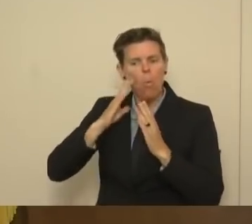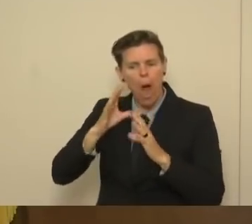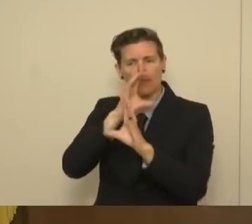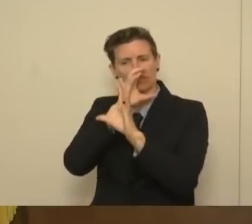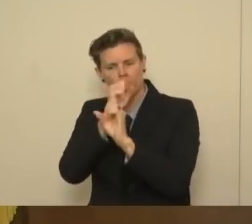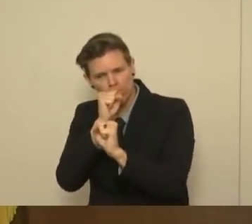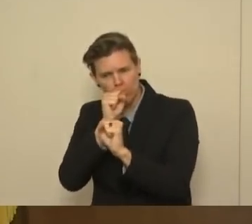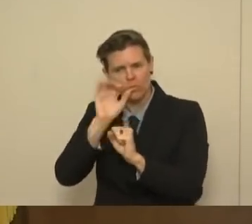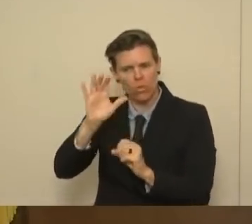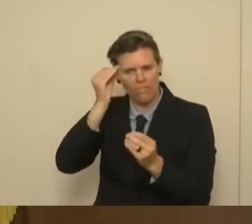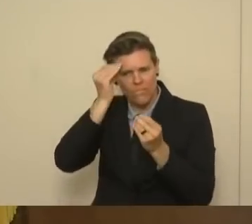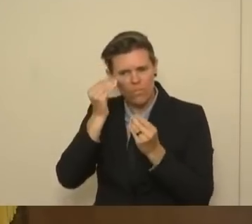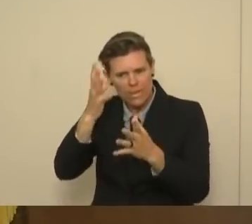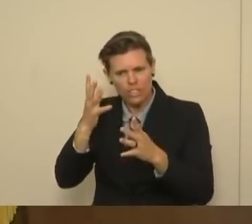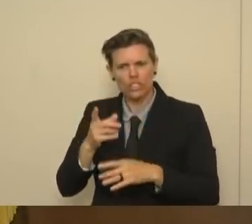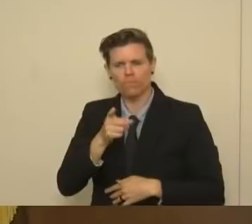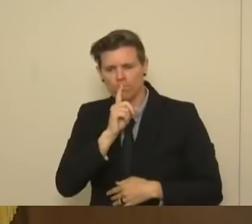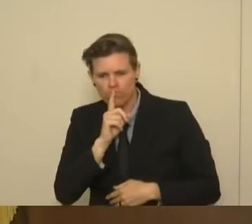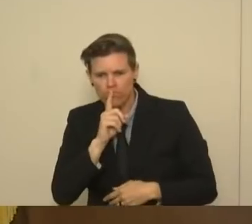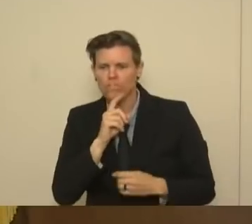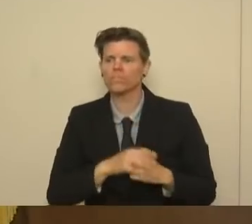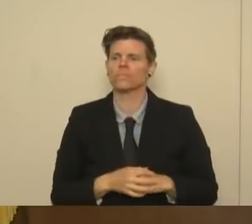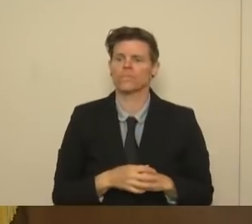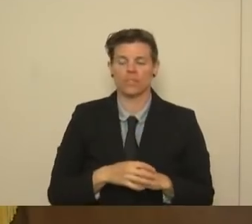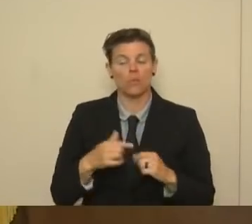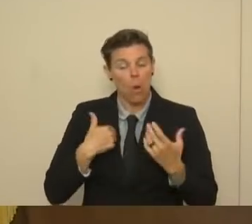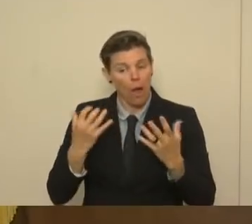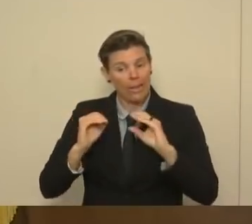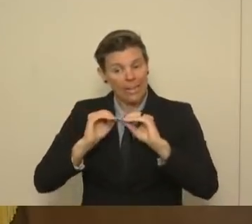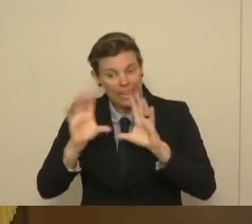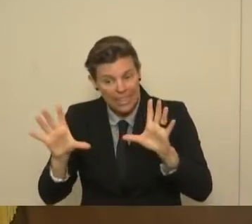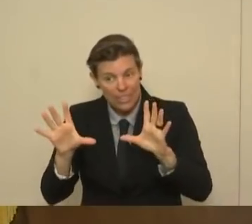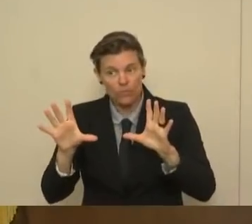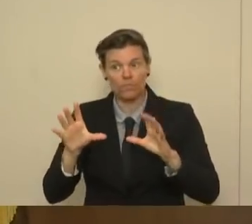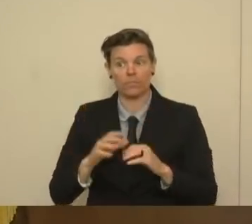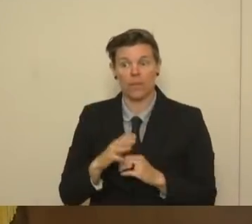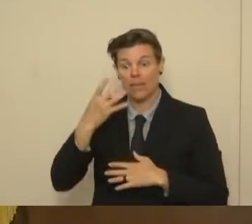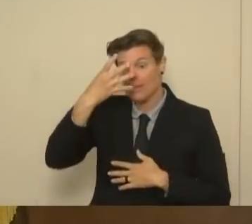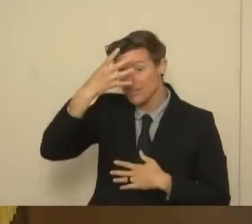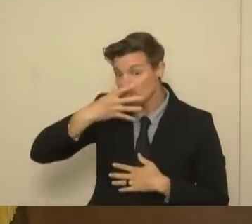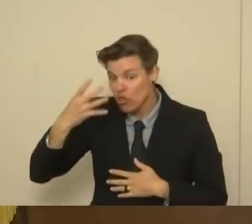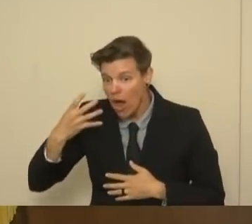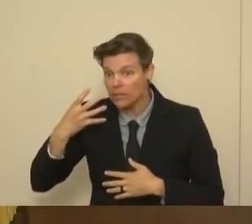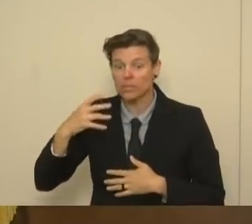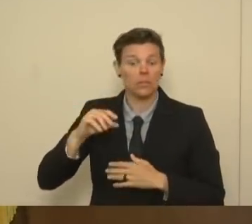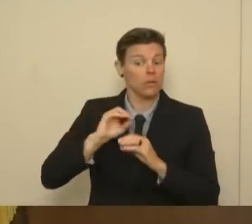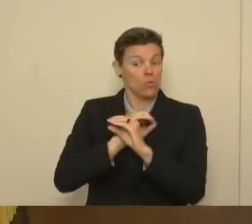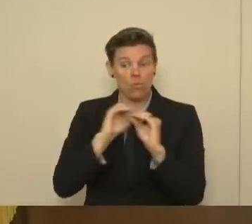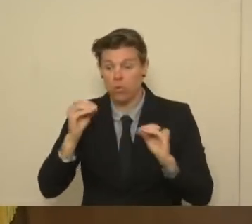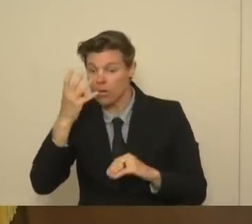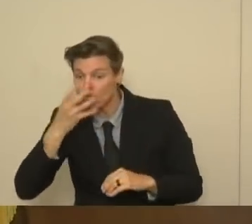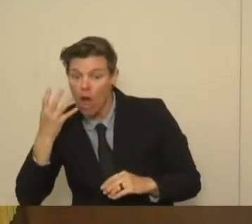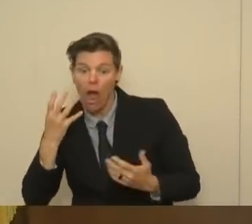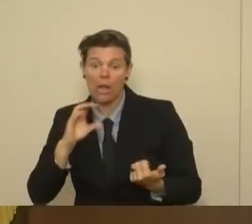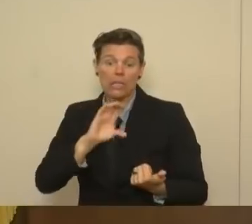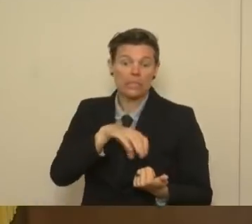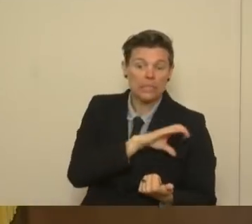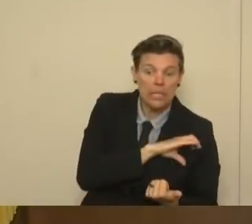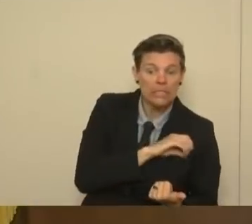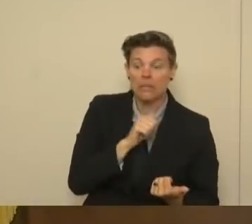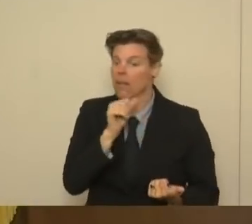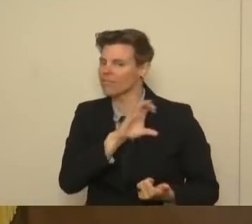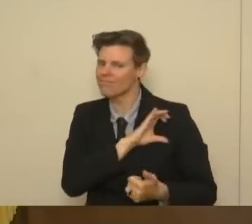that immigration status is protected and not a component about the census, and that this